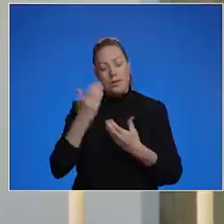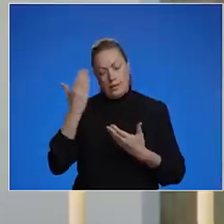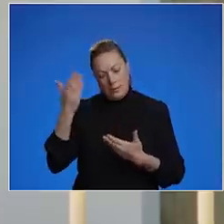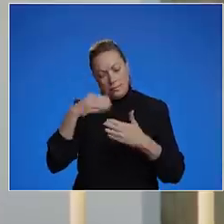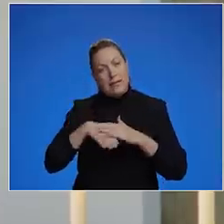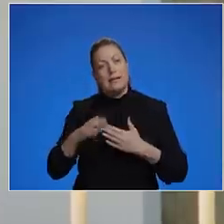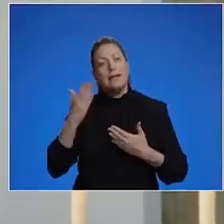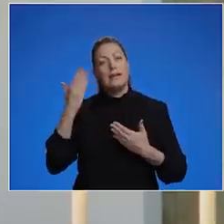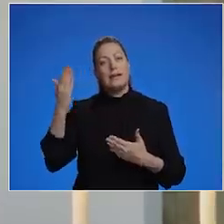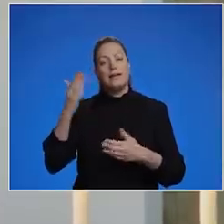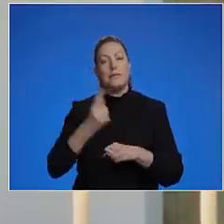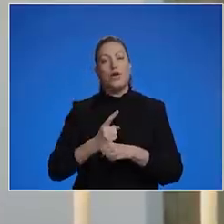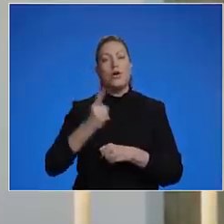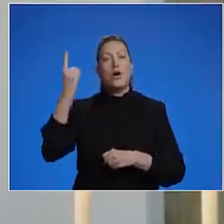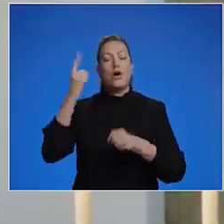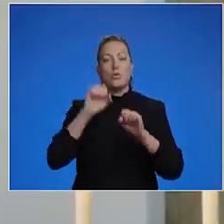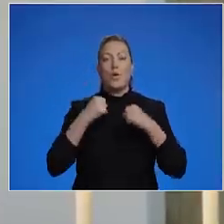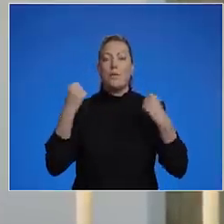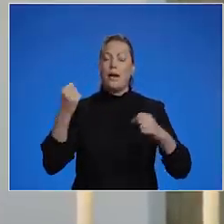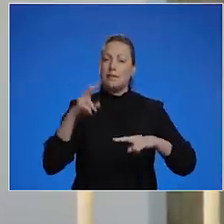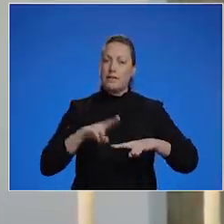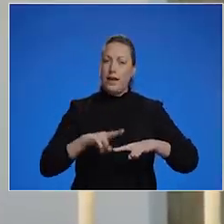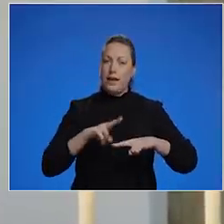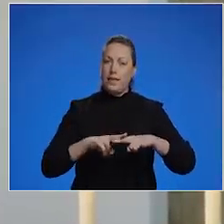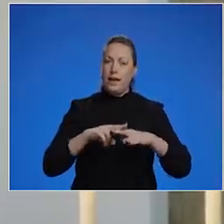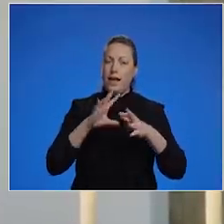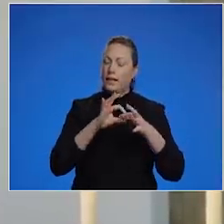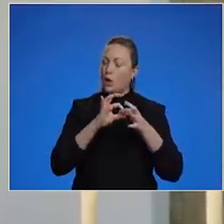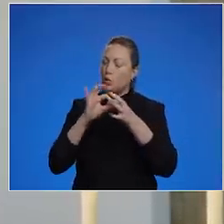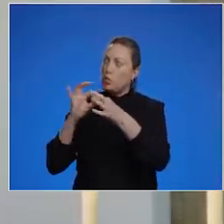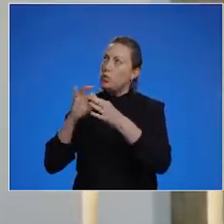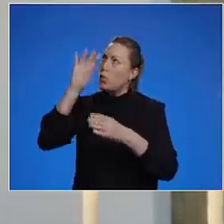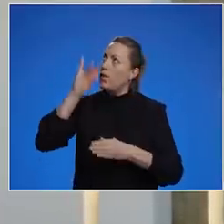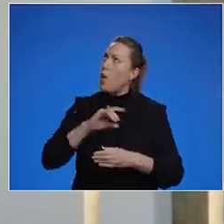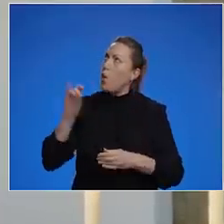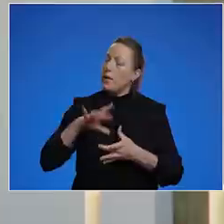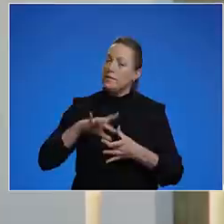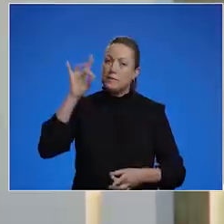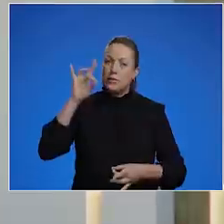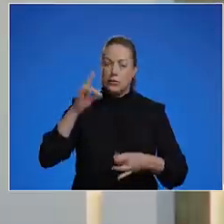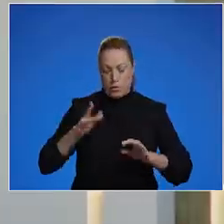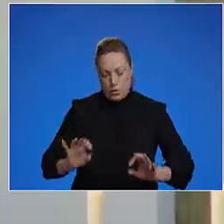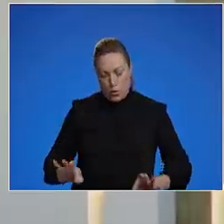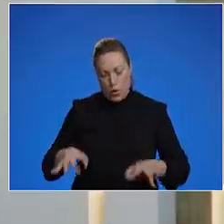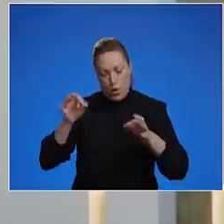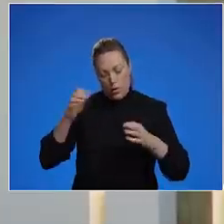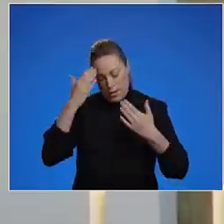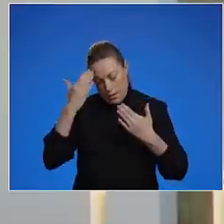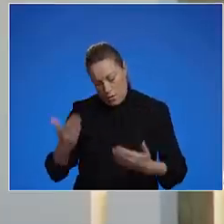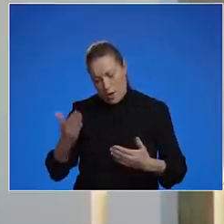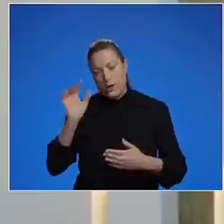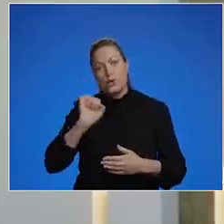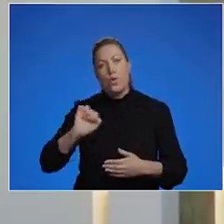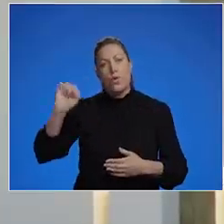Through him and with him and in him, O God, Almighty Father, in the unity of the Holy Spirit,